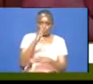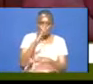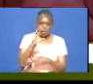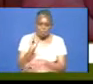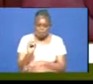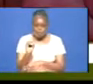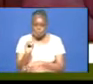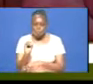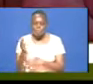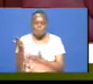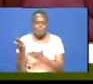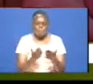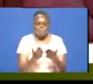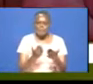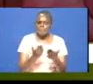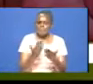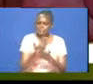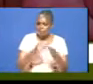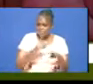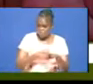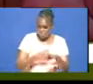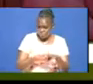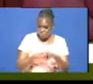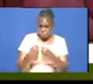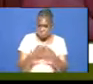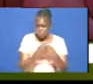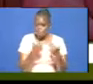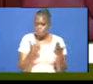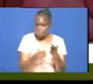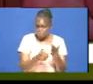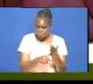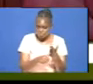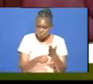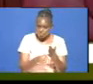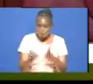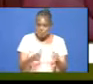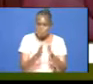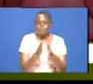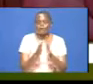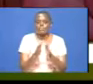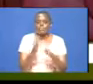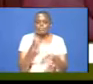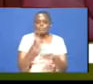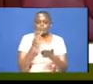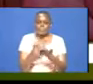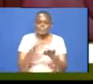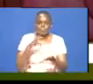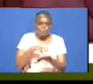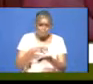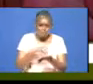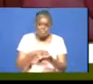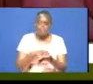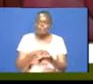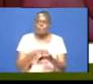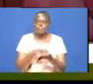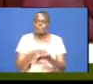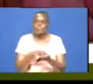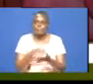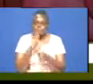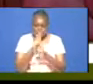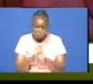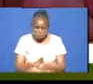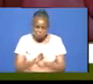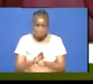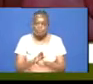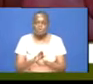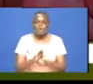and grievances, redress mechanisms. This has also, in some instances, led to exclusion, marginalization and